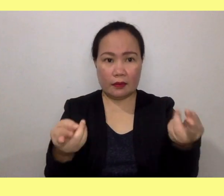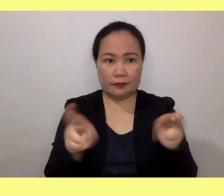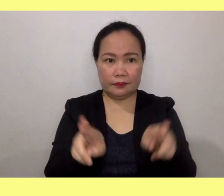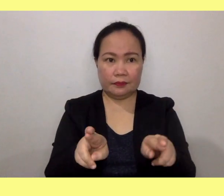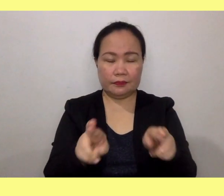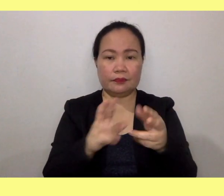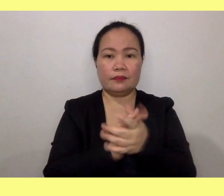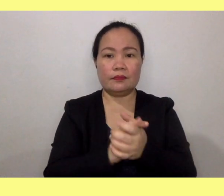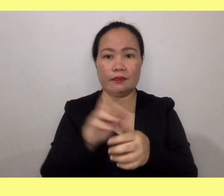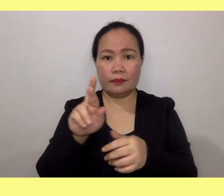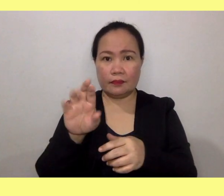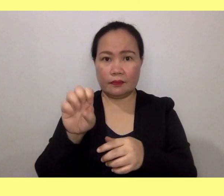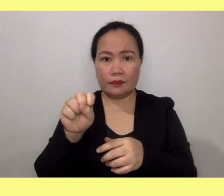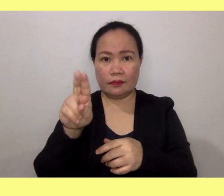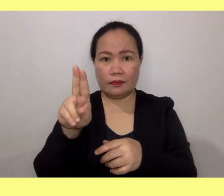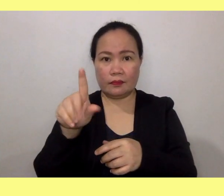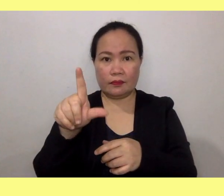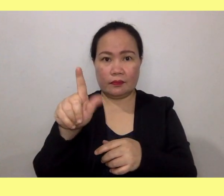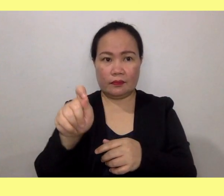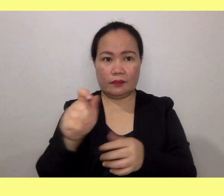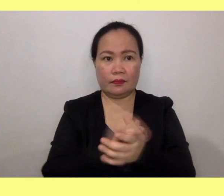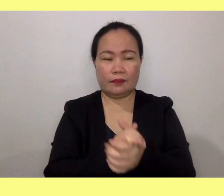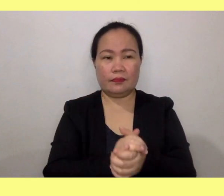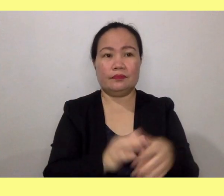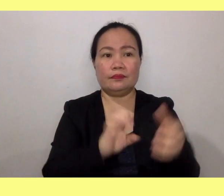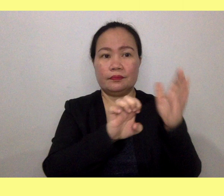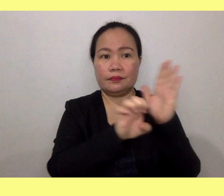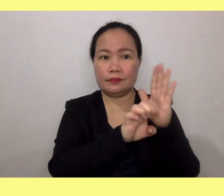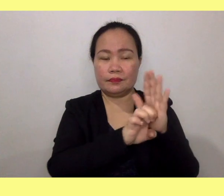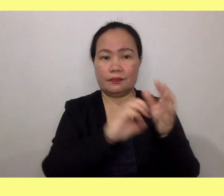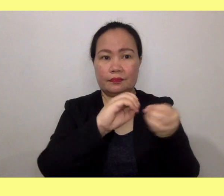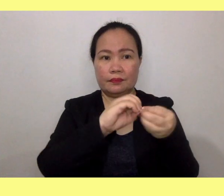So let's have first this one. So let's have